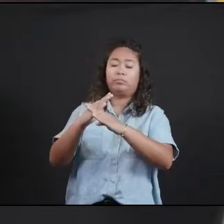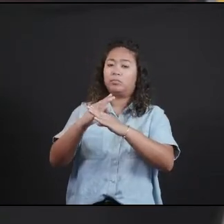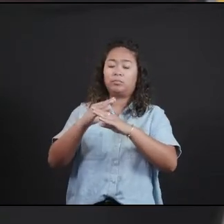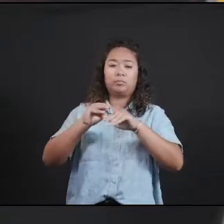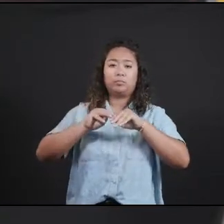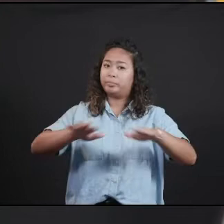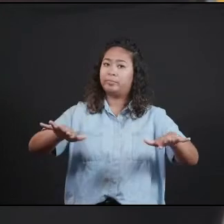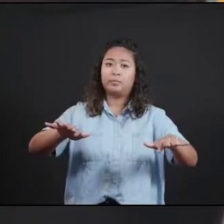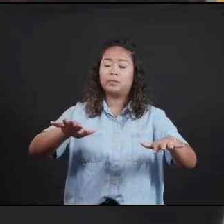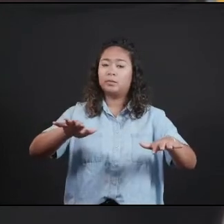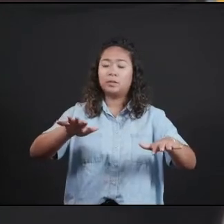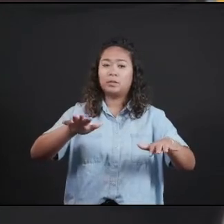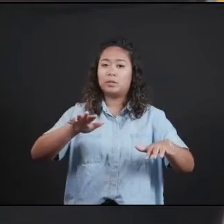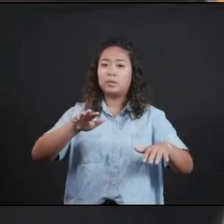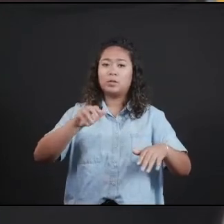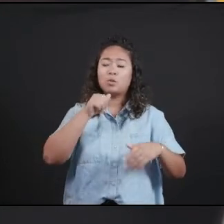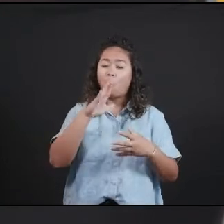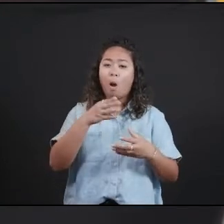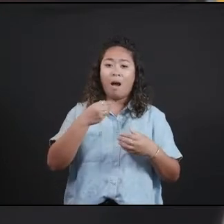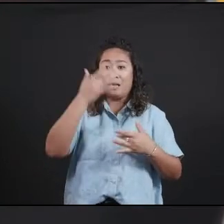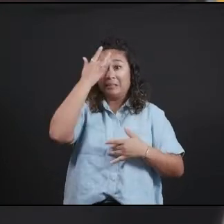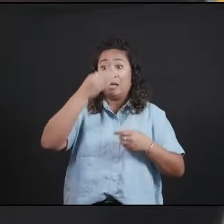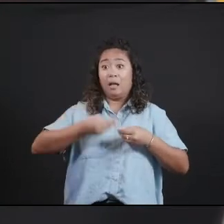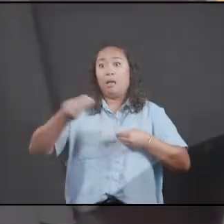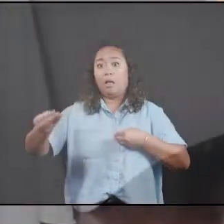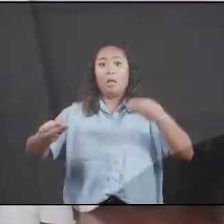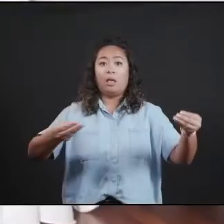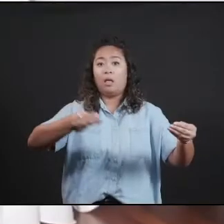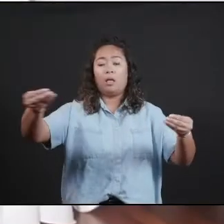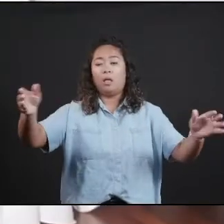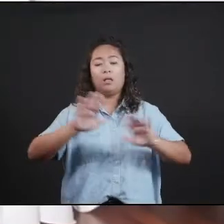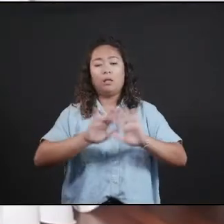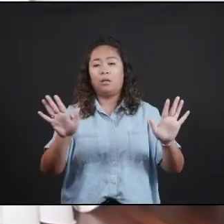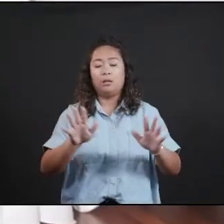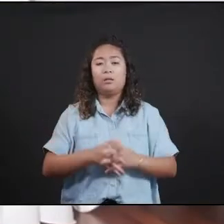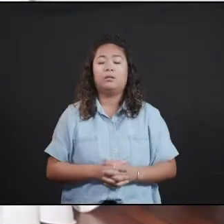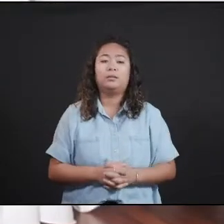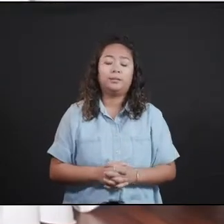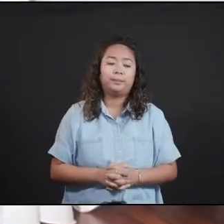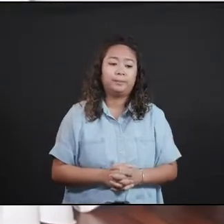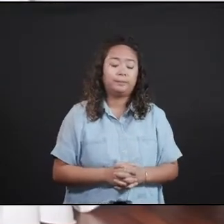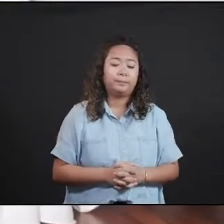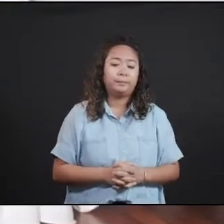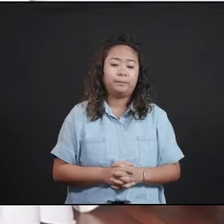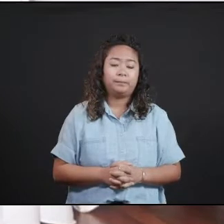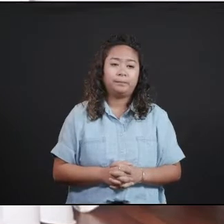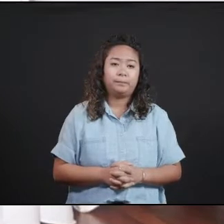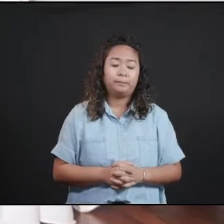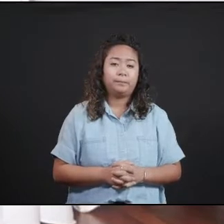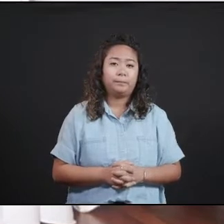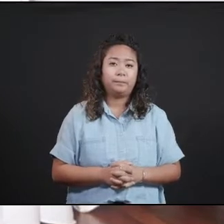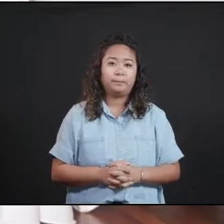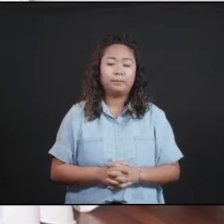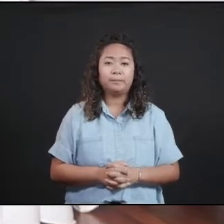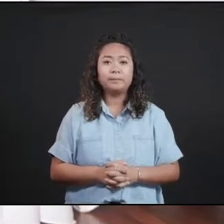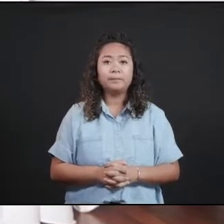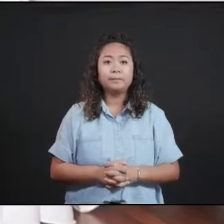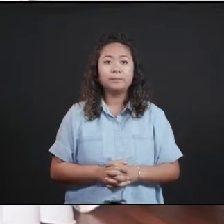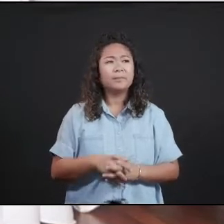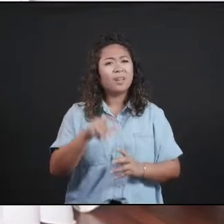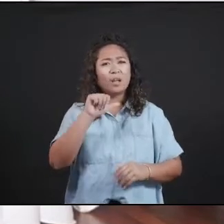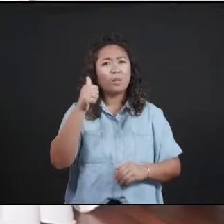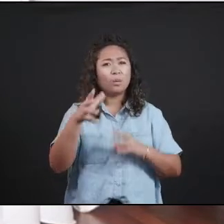on the beach. We thought that it was the right thing to do. It's not going to hurt anybody. It's 2 weeks. We'll get through this 14 days and then come out of there a